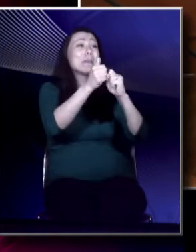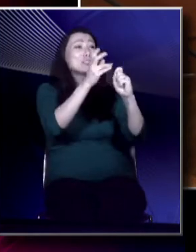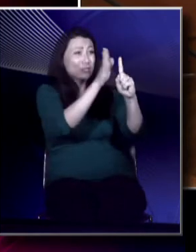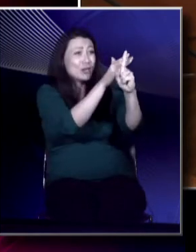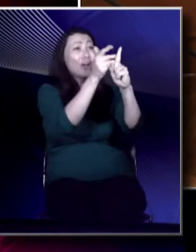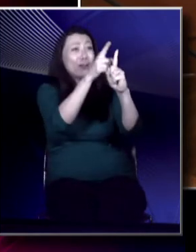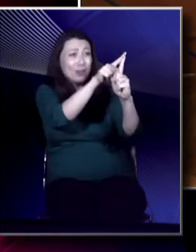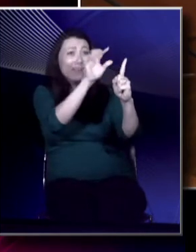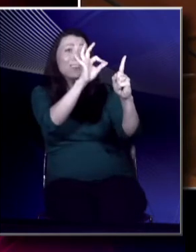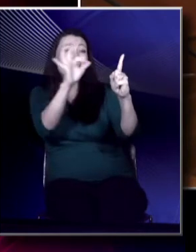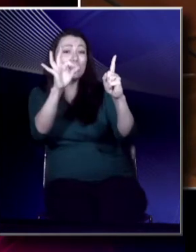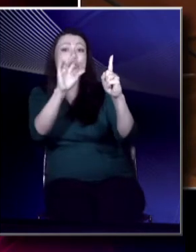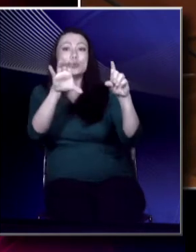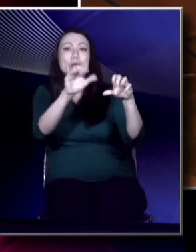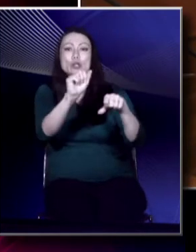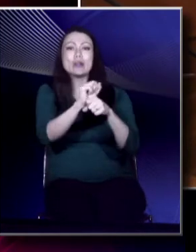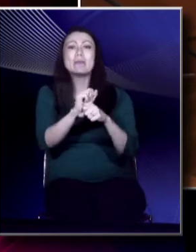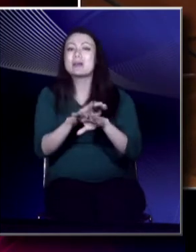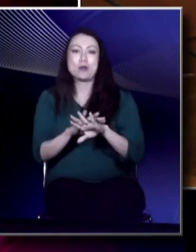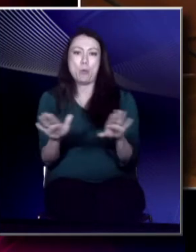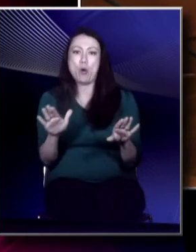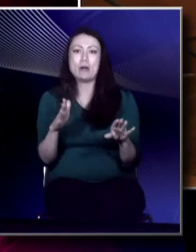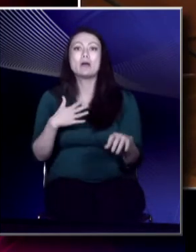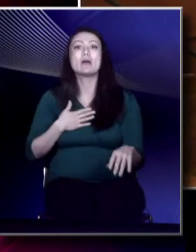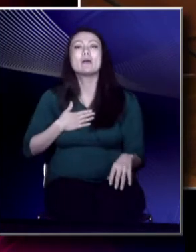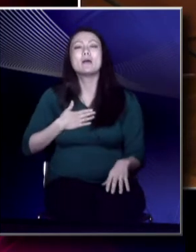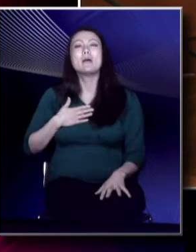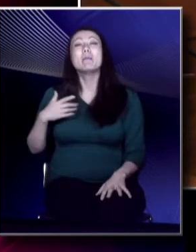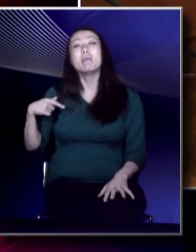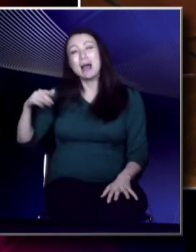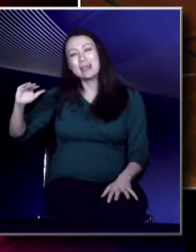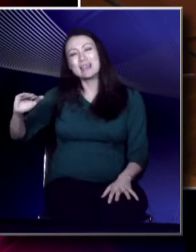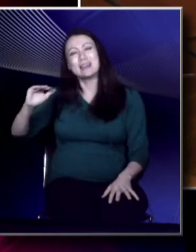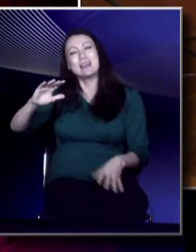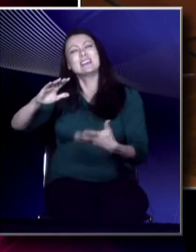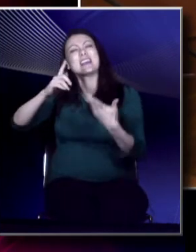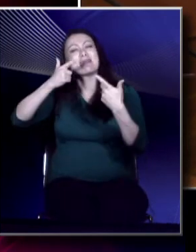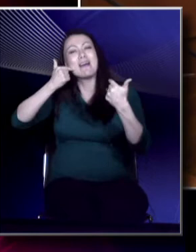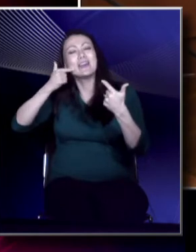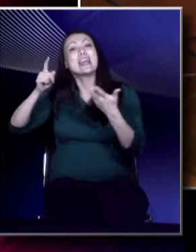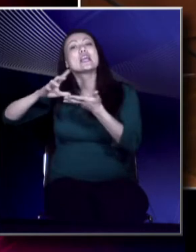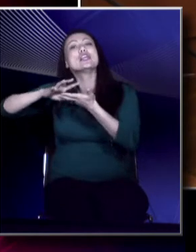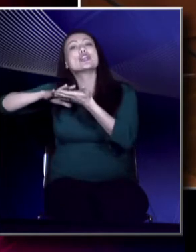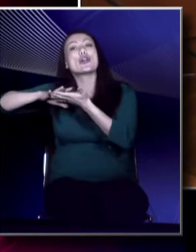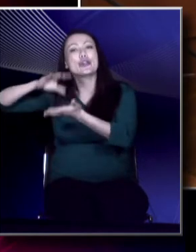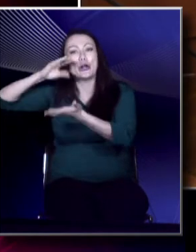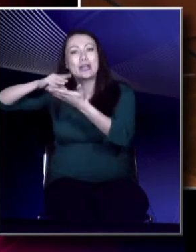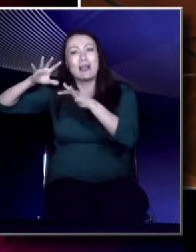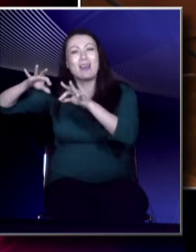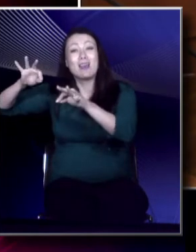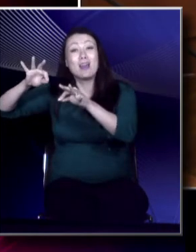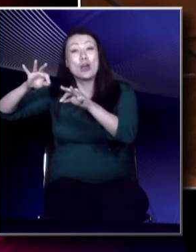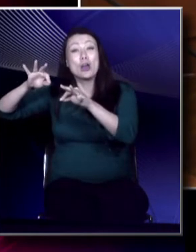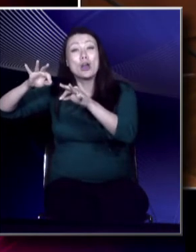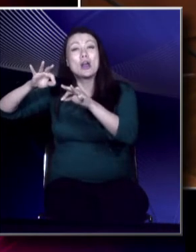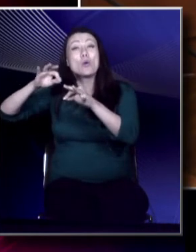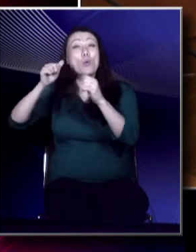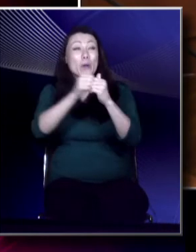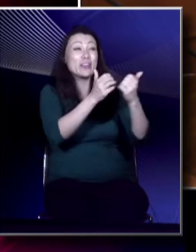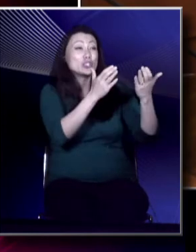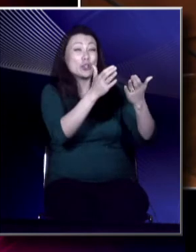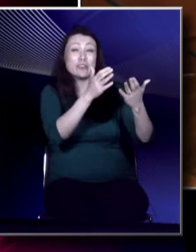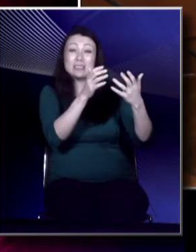doing their job. Not anymore, because my child is laughing again. He's learning at a rate that would have taken a year with services